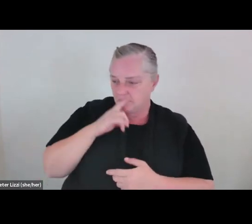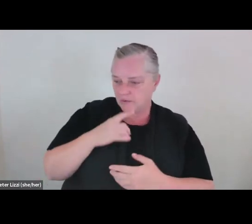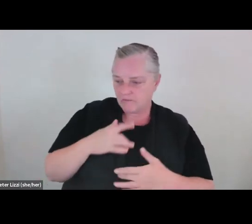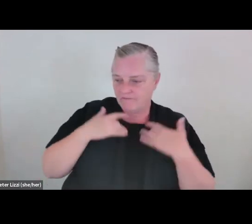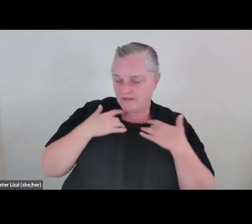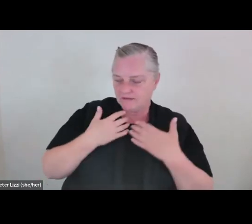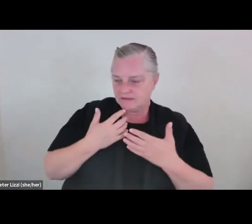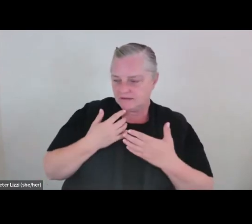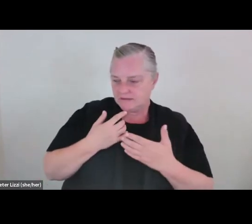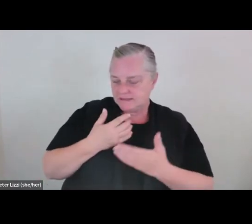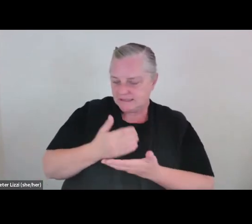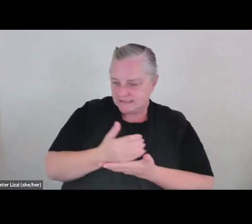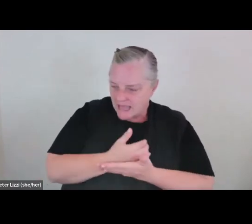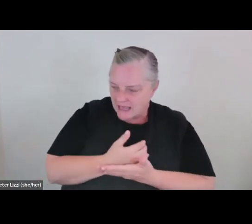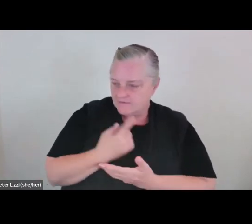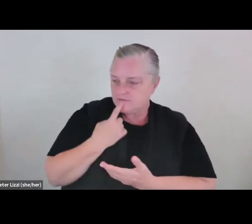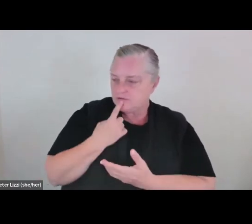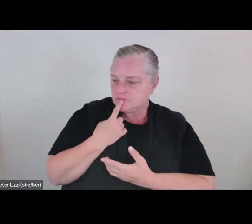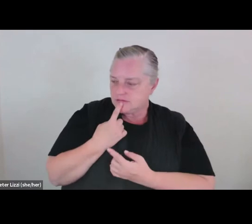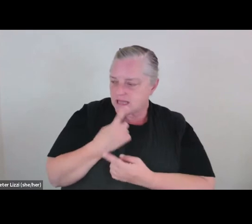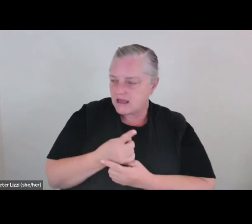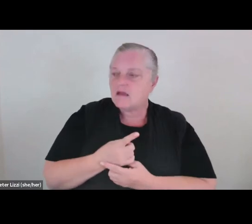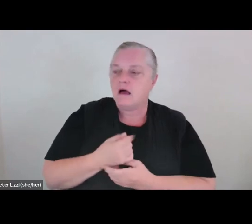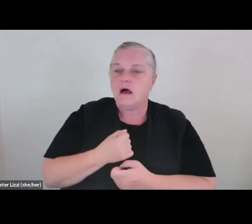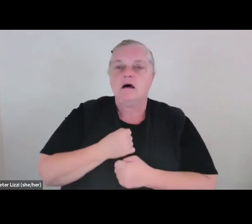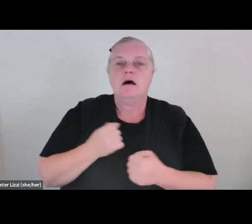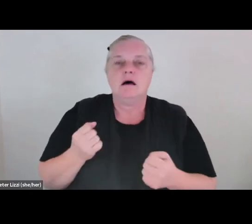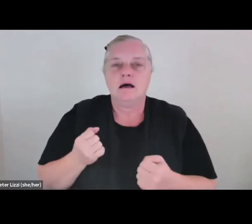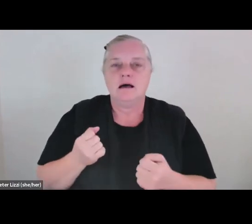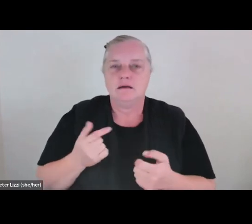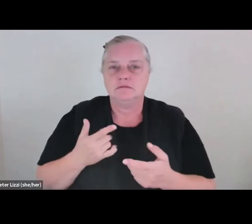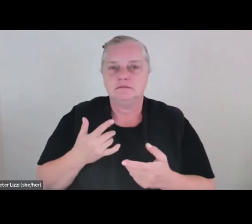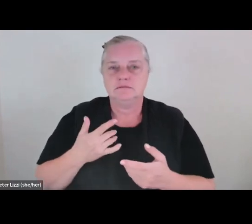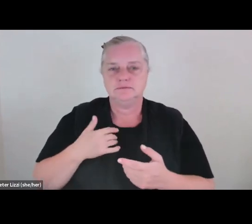in terms of intake of